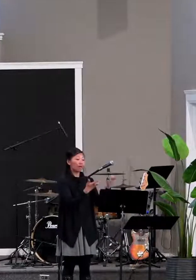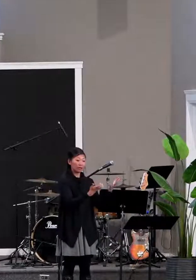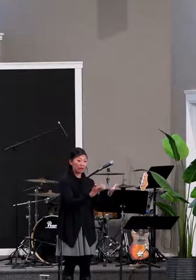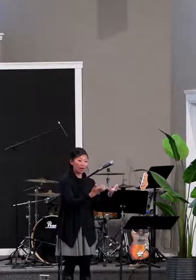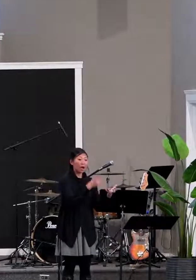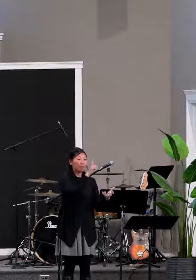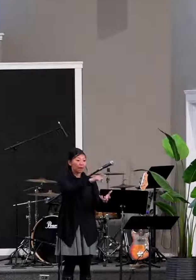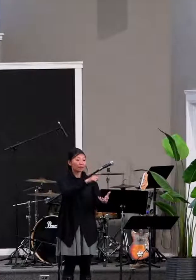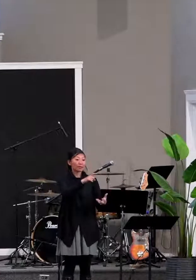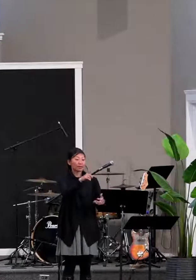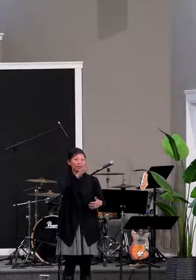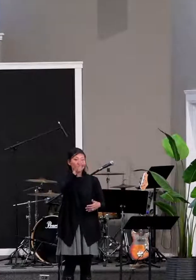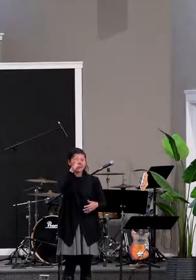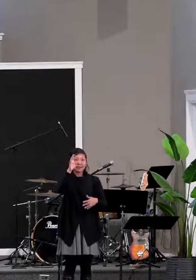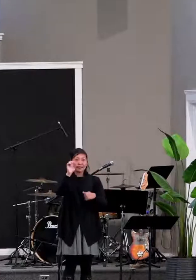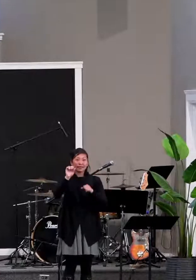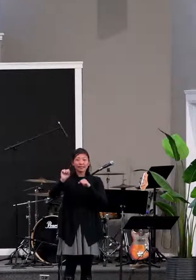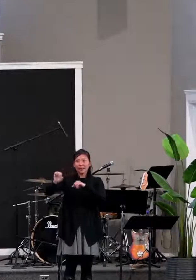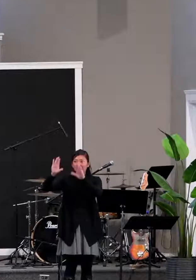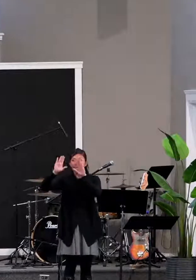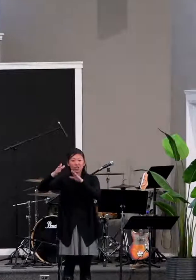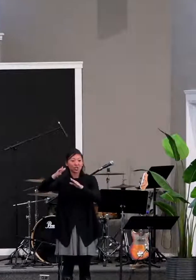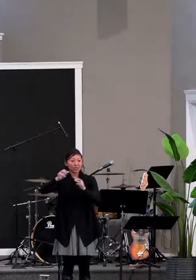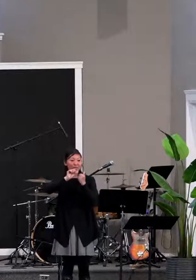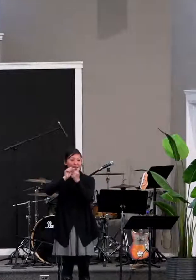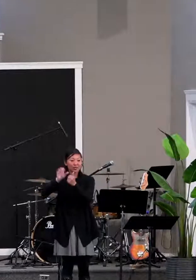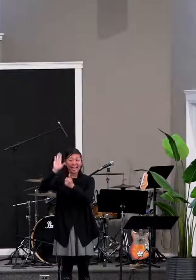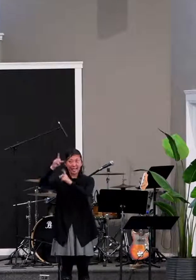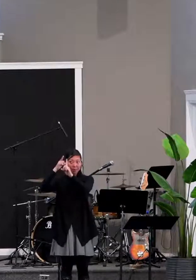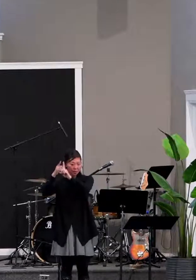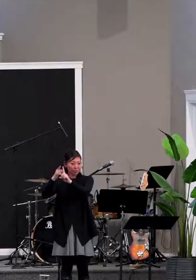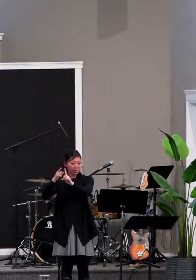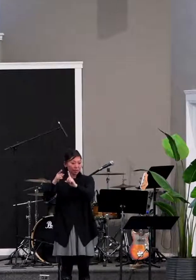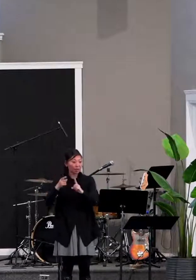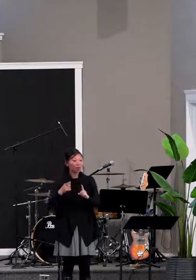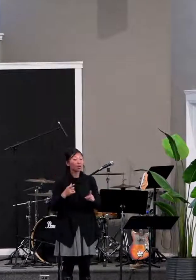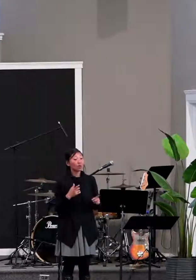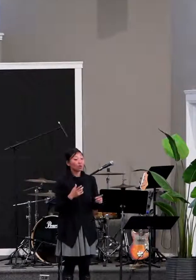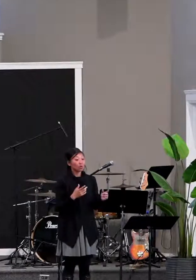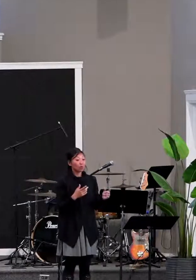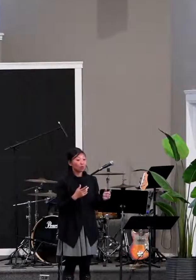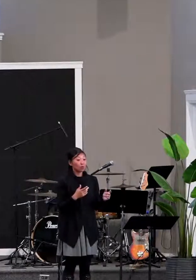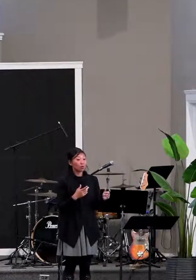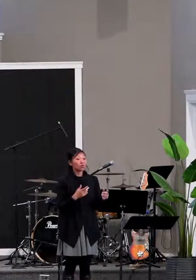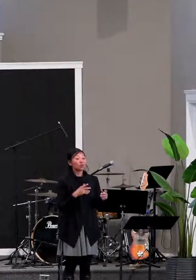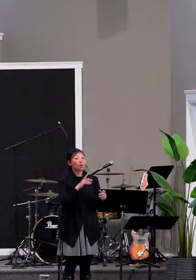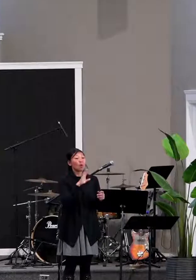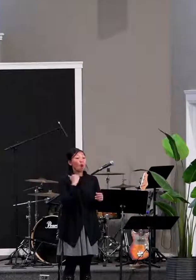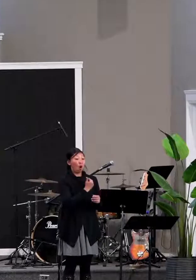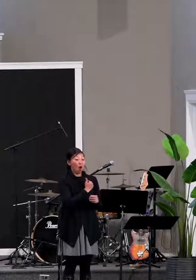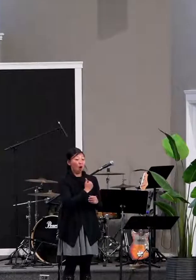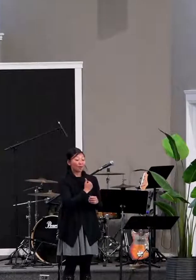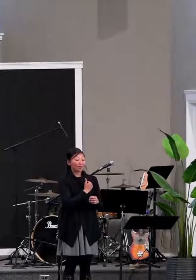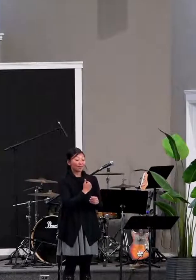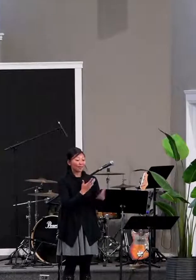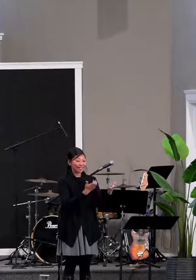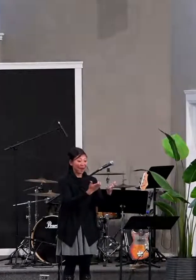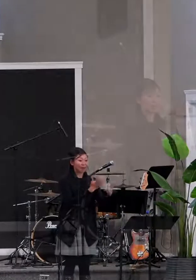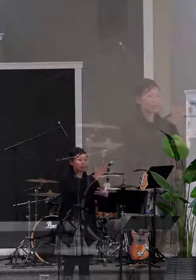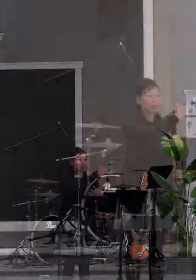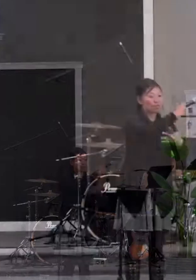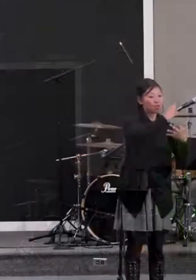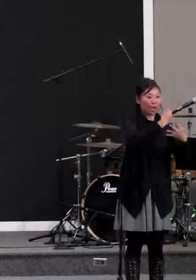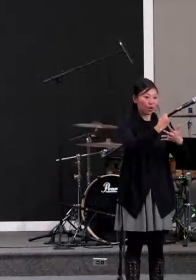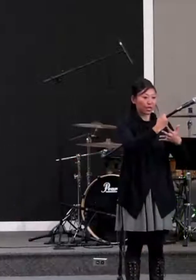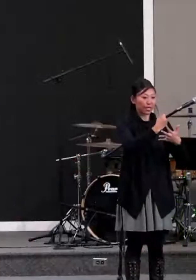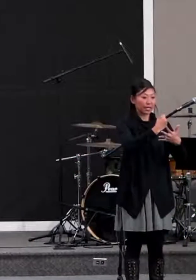greater purpose, the desire for God and for his kingdom first and foremost. And when they begin to slip away, we slide down